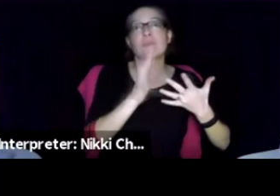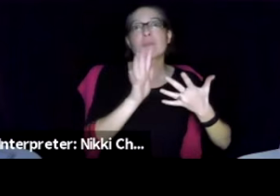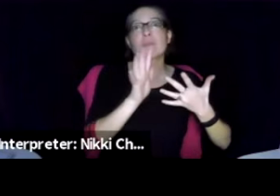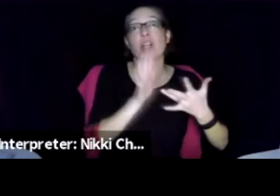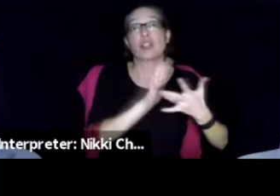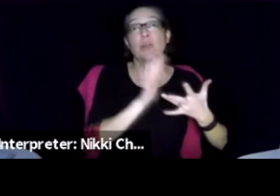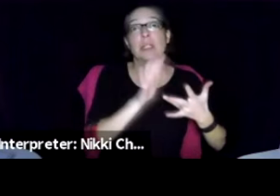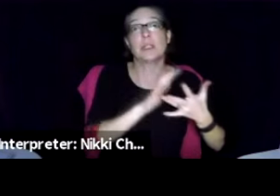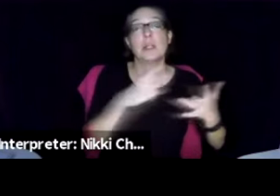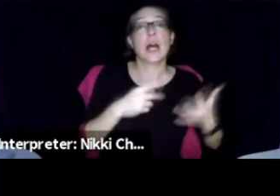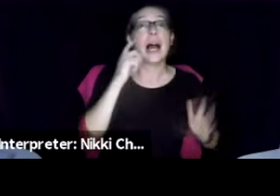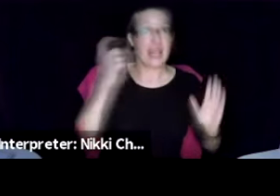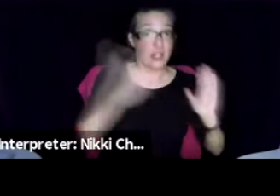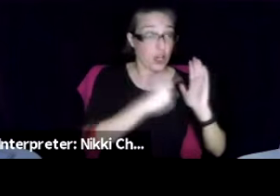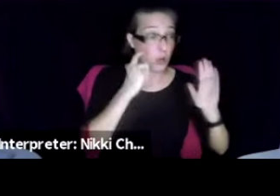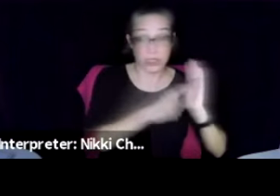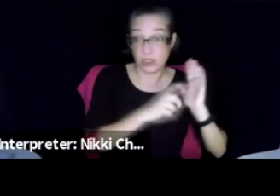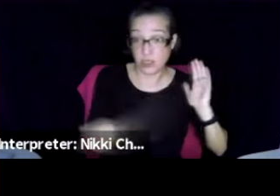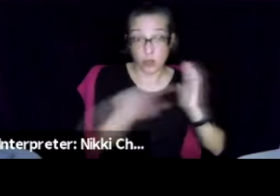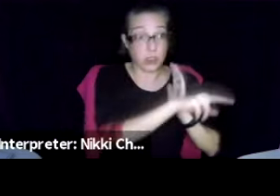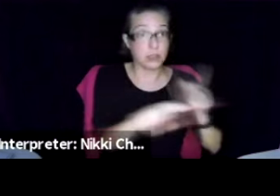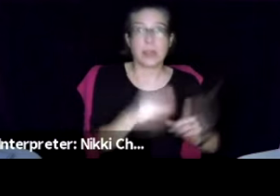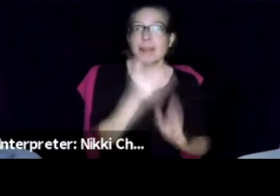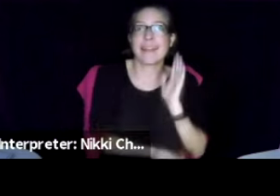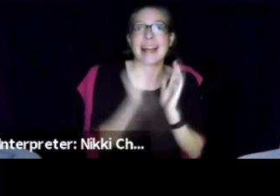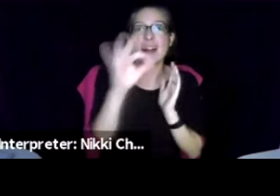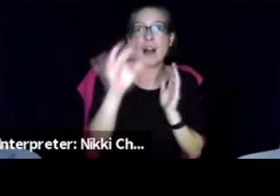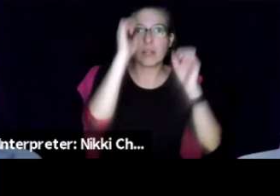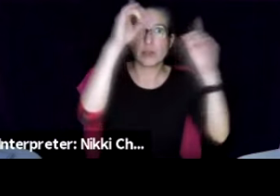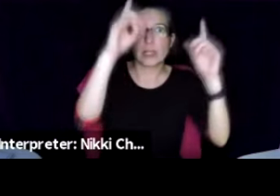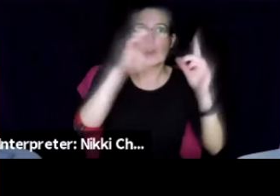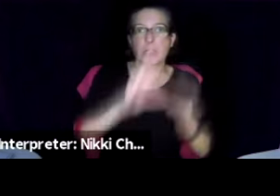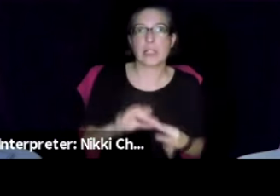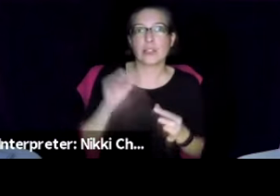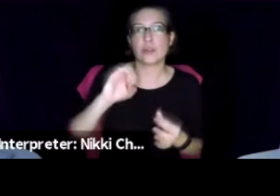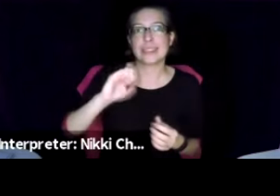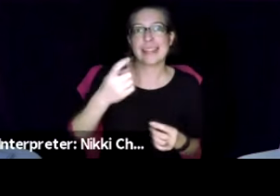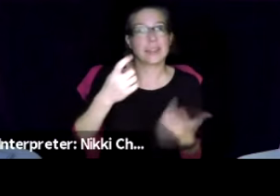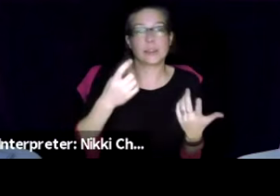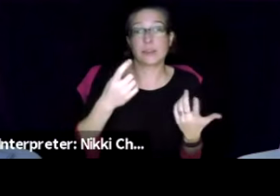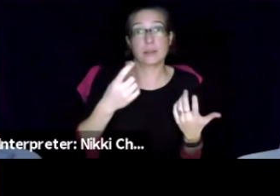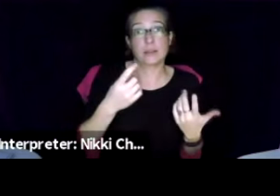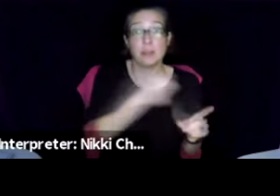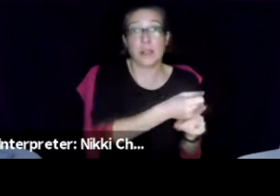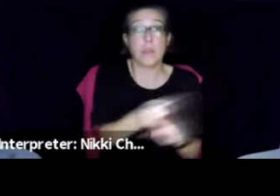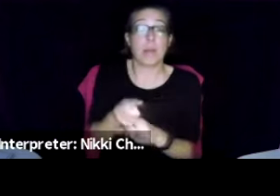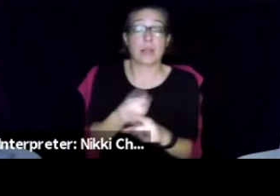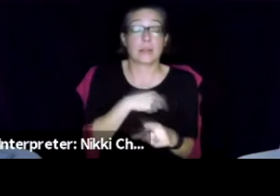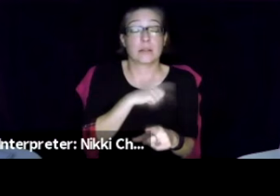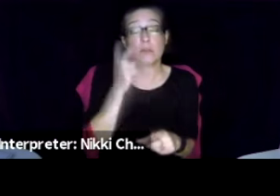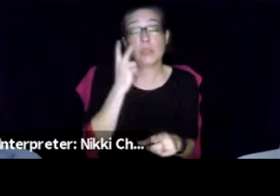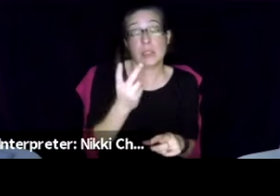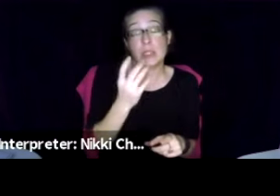affecting all of us. And I think as young people, we know it firsthand and we see it firsthand. So it's really important for us to be included